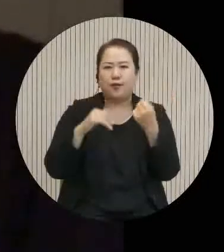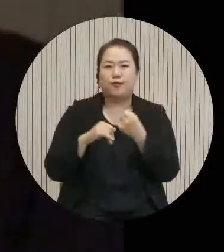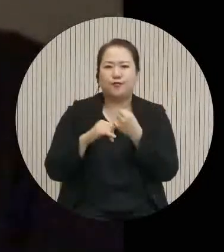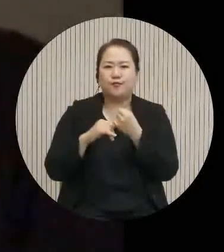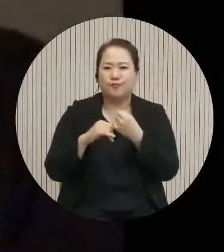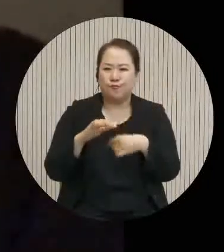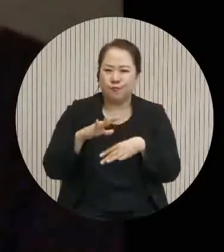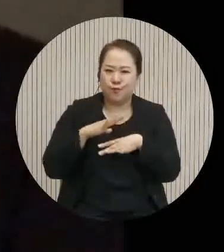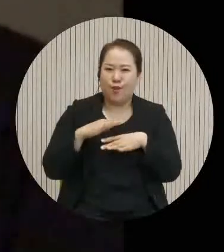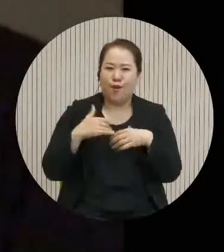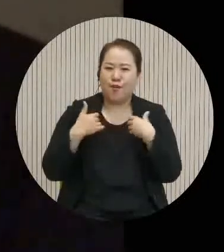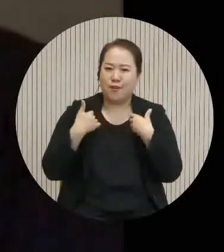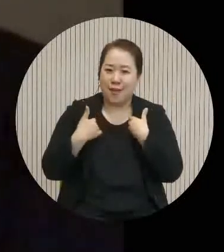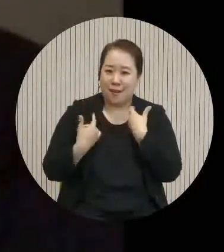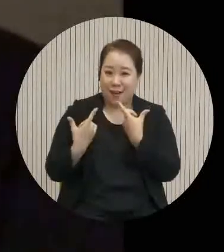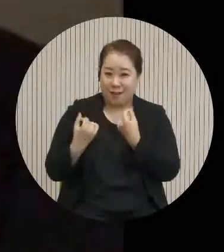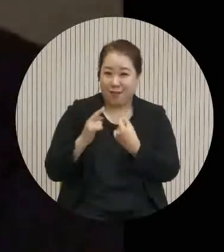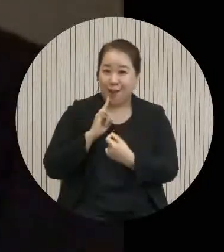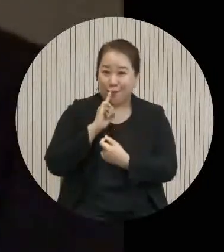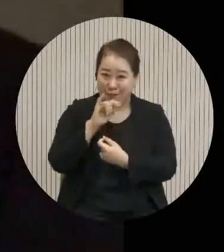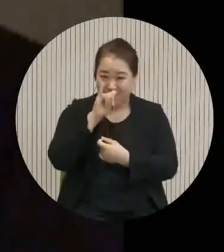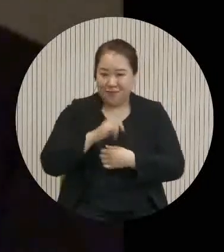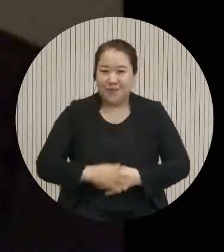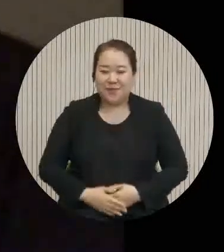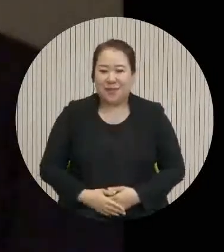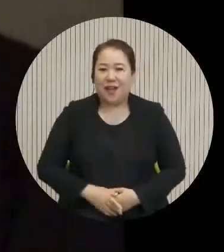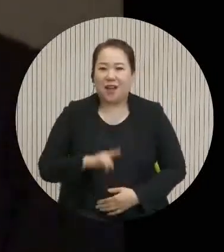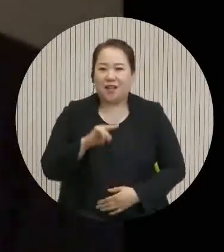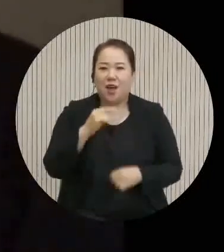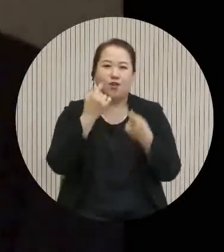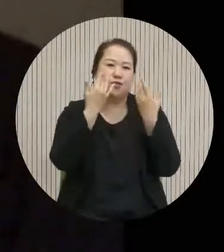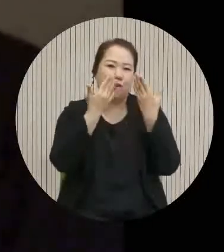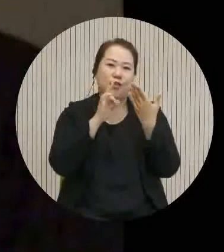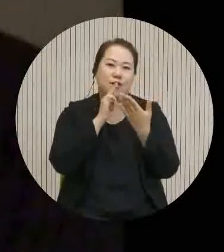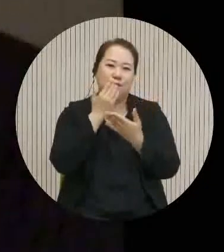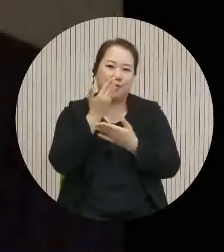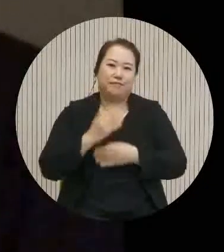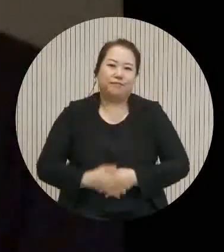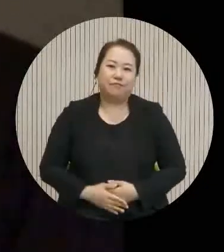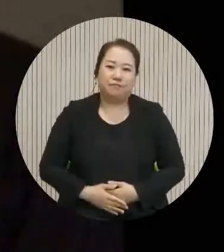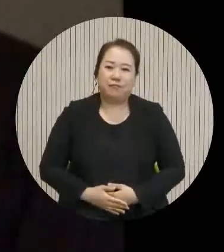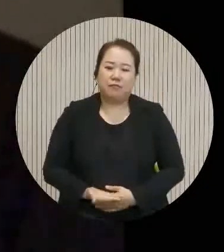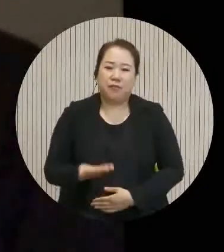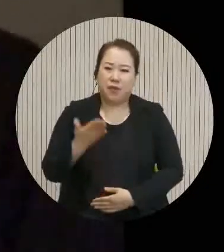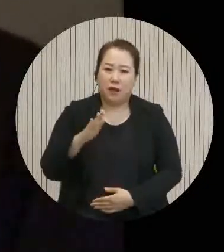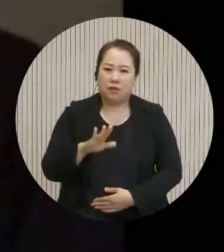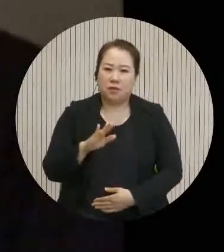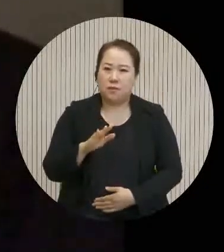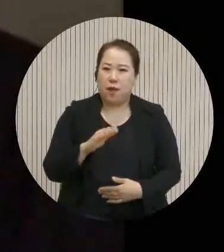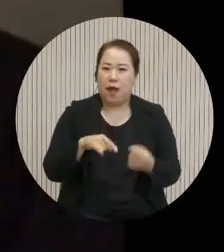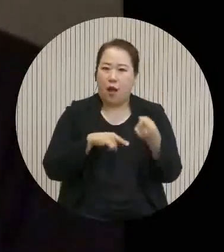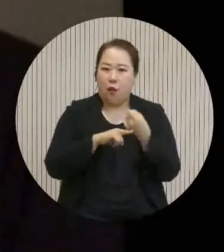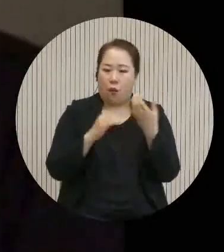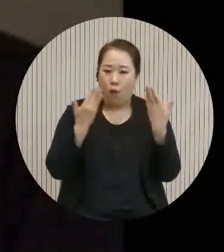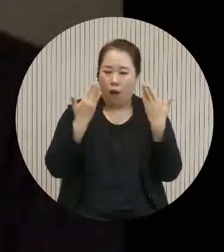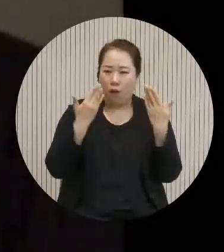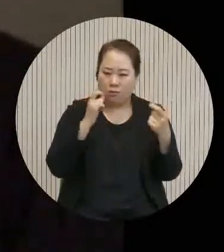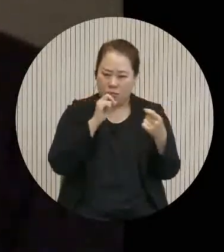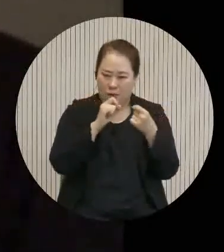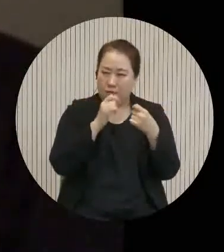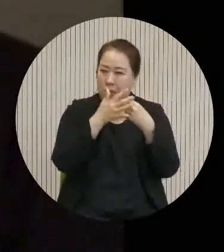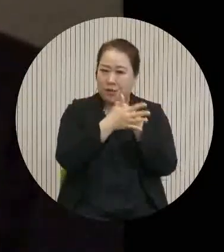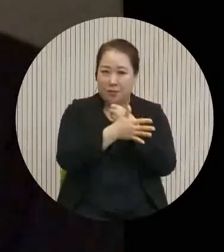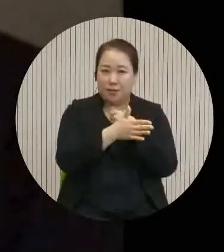is useful, it's valid, it's correct, but it's not the only way to do science. Ralph